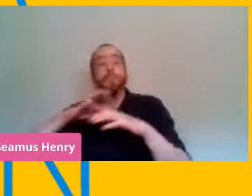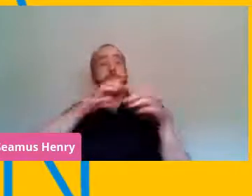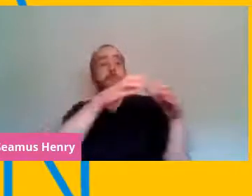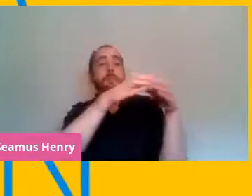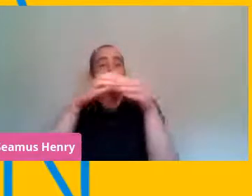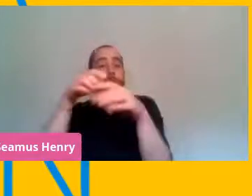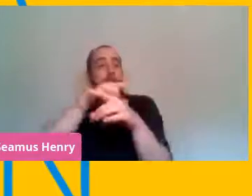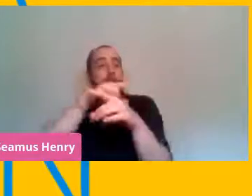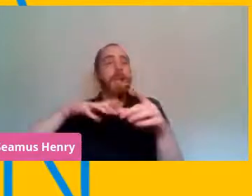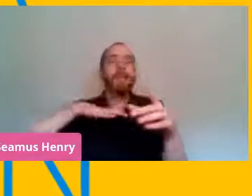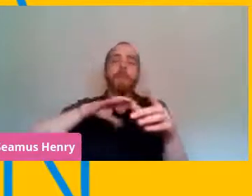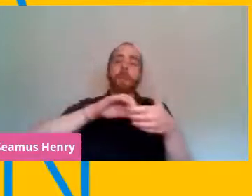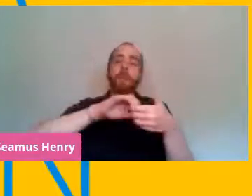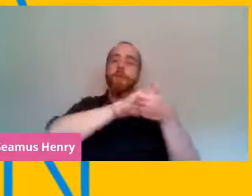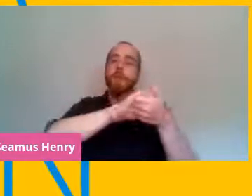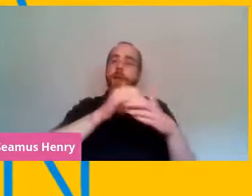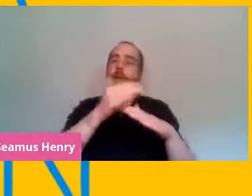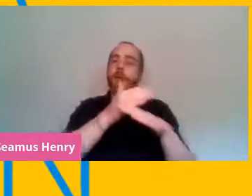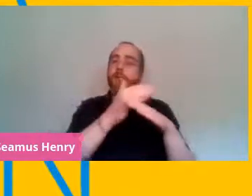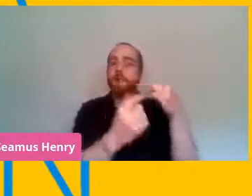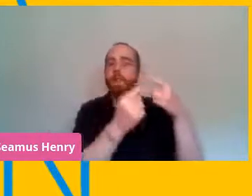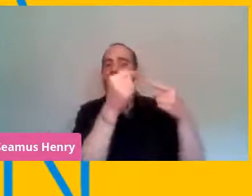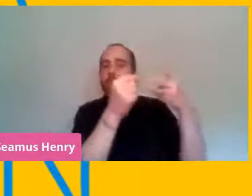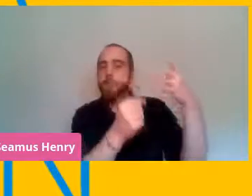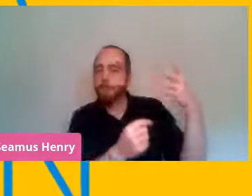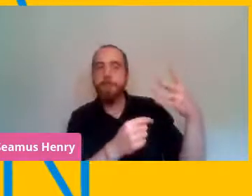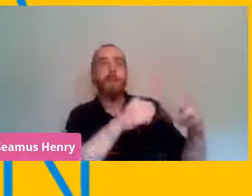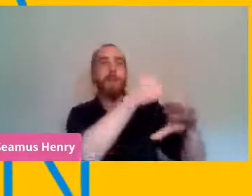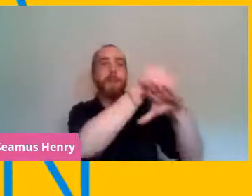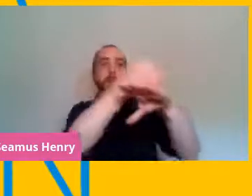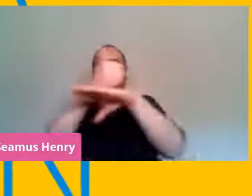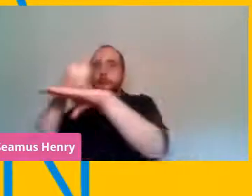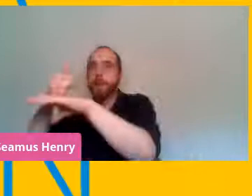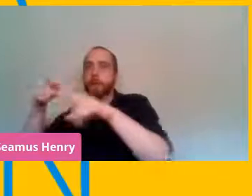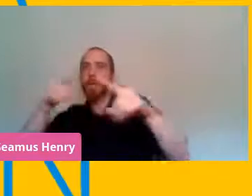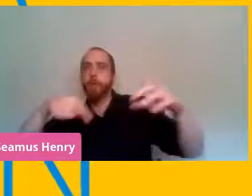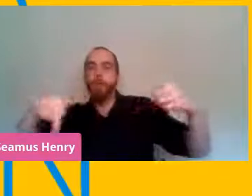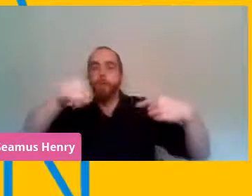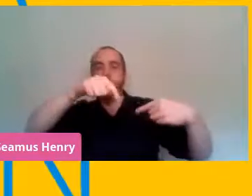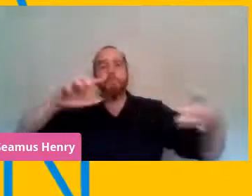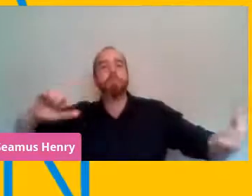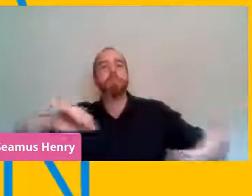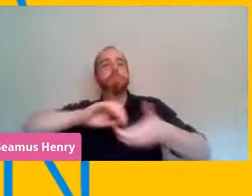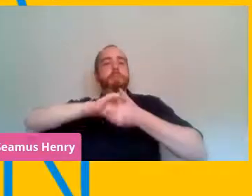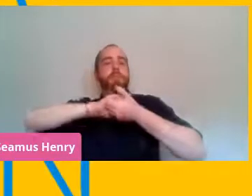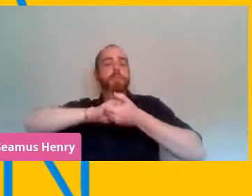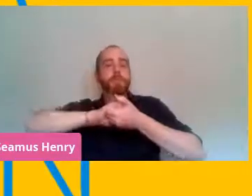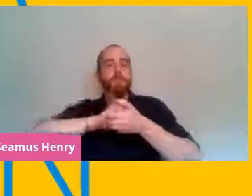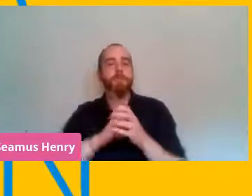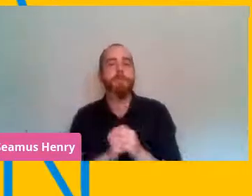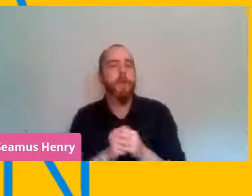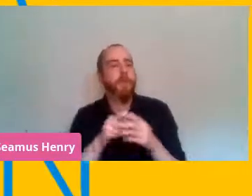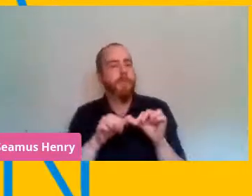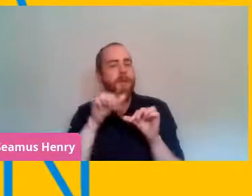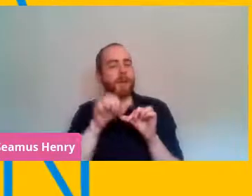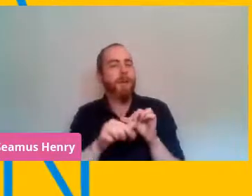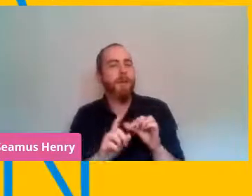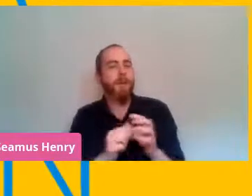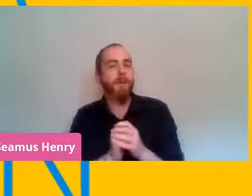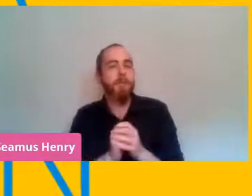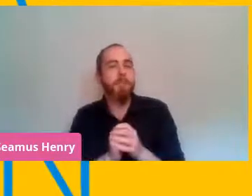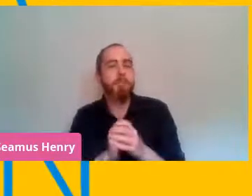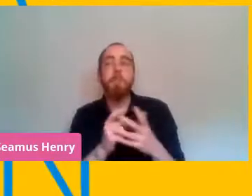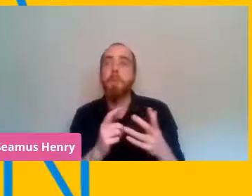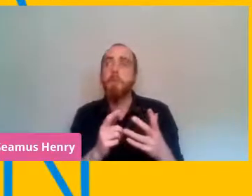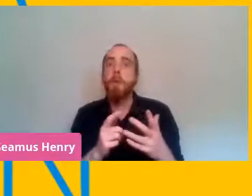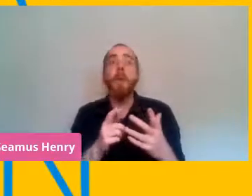actions. So what do we need going forward? What are our priorities? I think Kieran already spoke to this really. A grassroots campaign, you need to